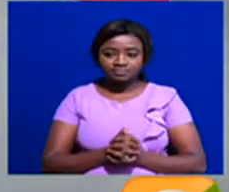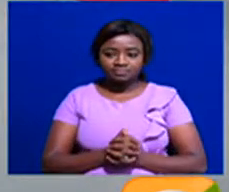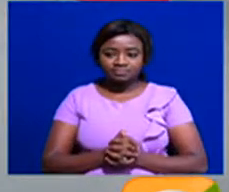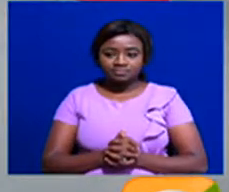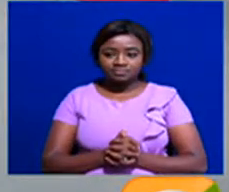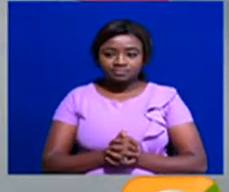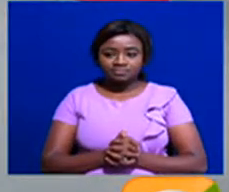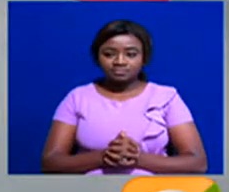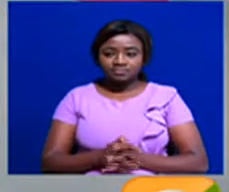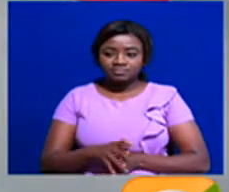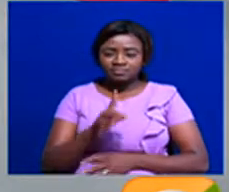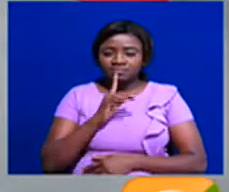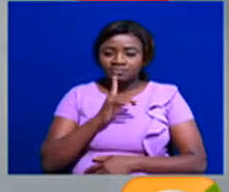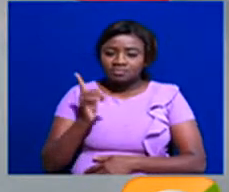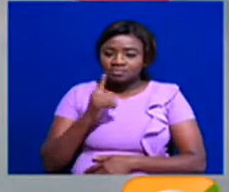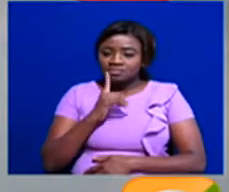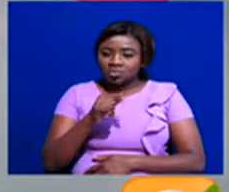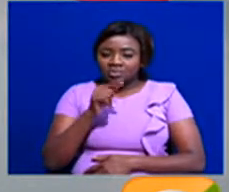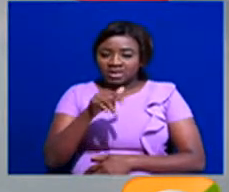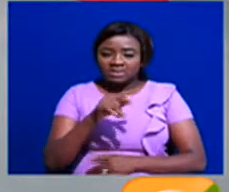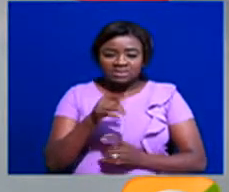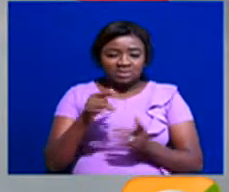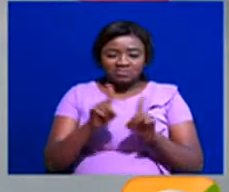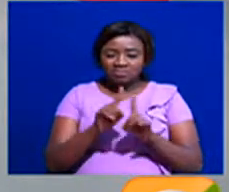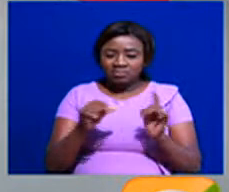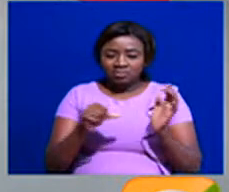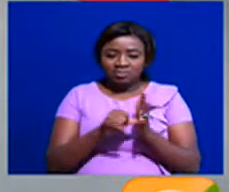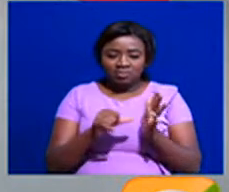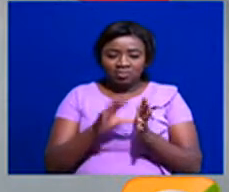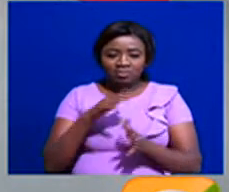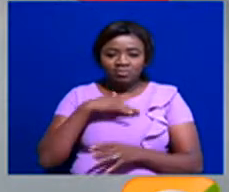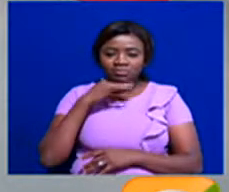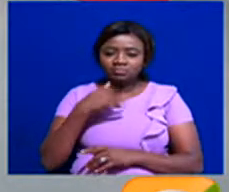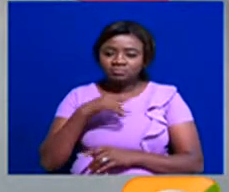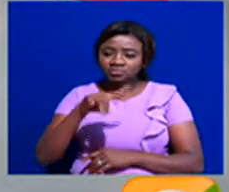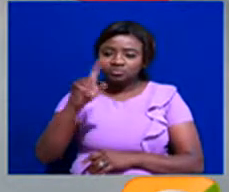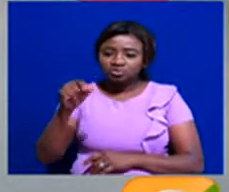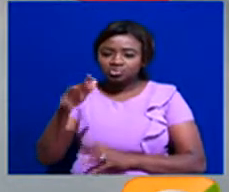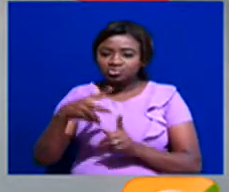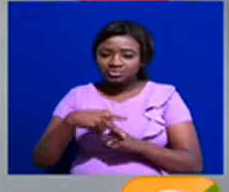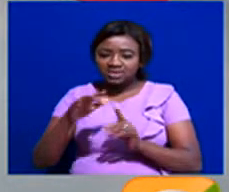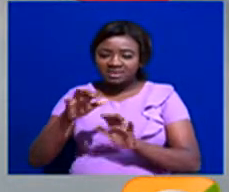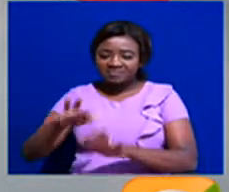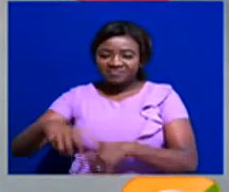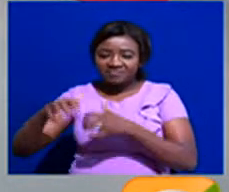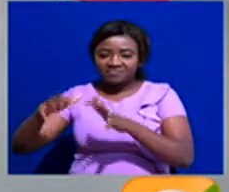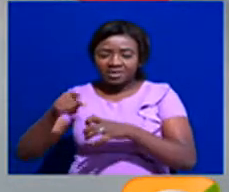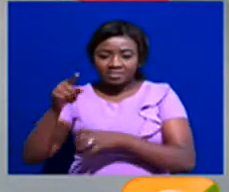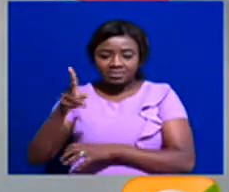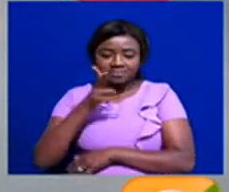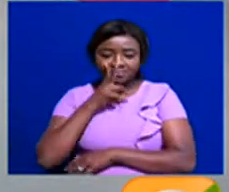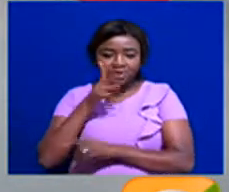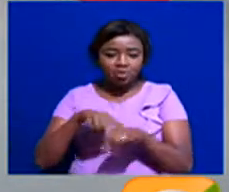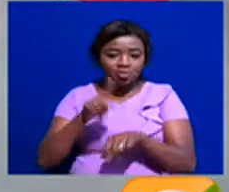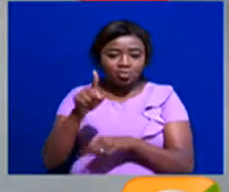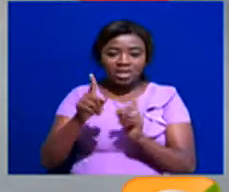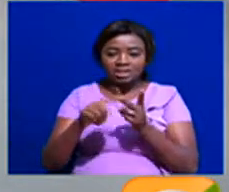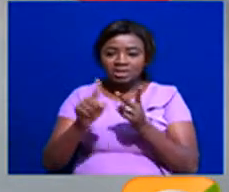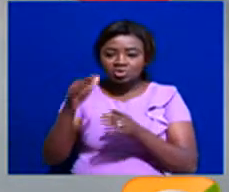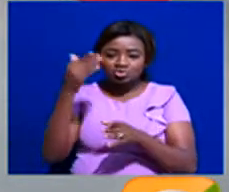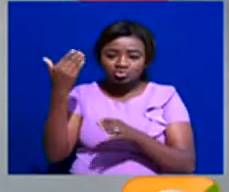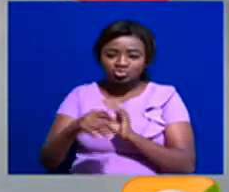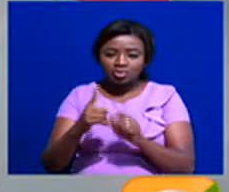calls it the cycle of death. But walk us through your story. When did you start farming tobacco? At what point did you stop? And how did it affect your